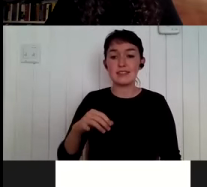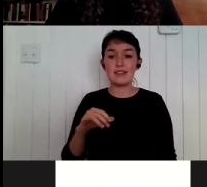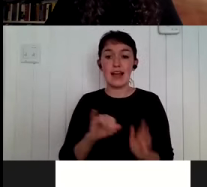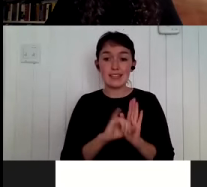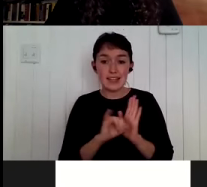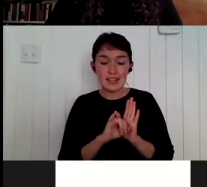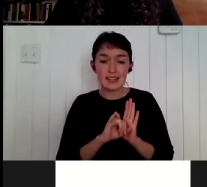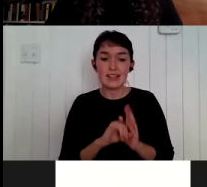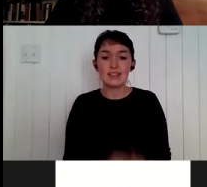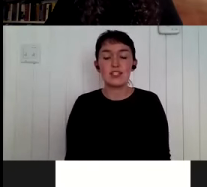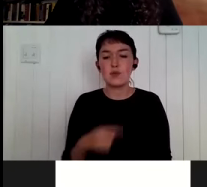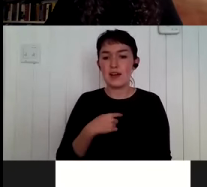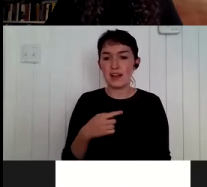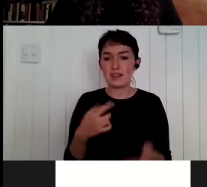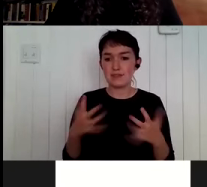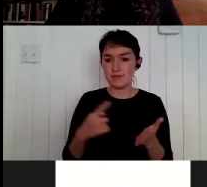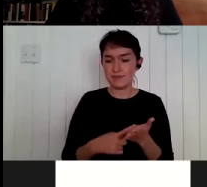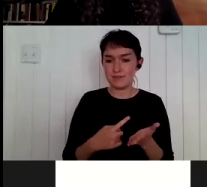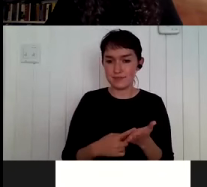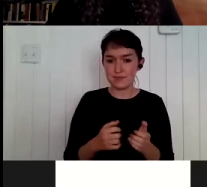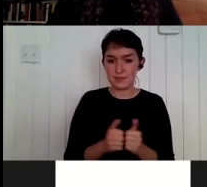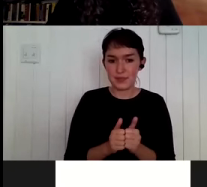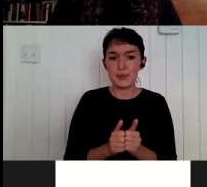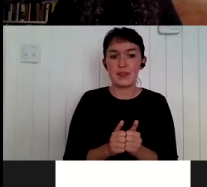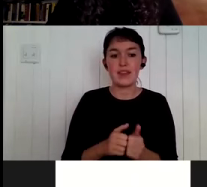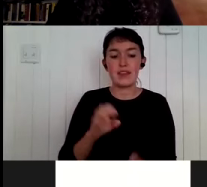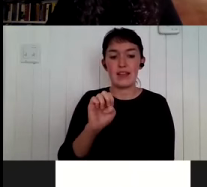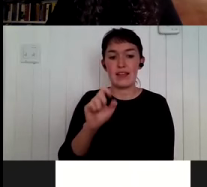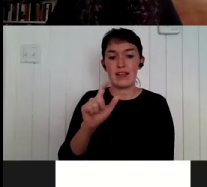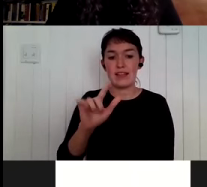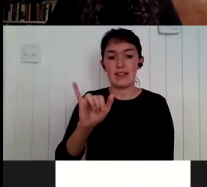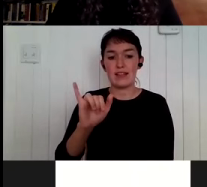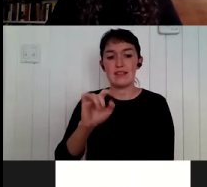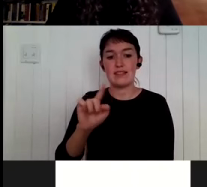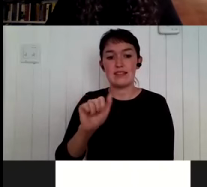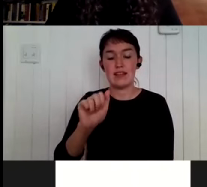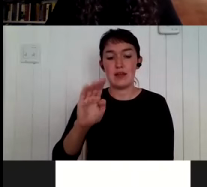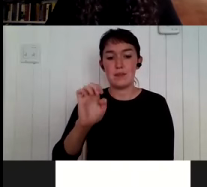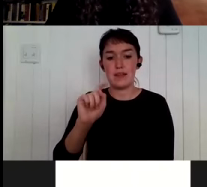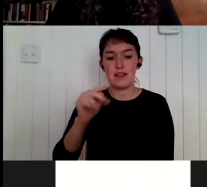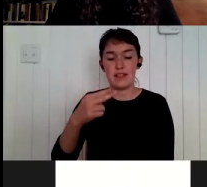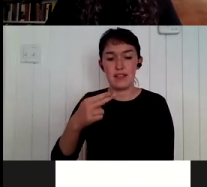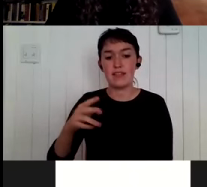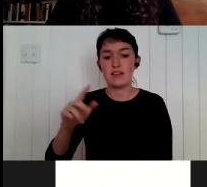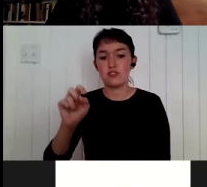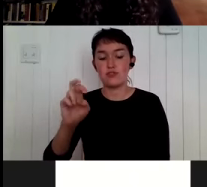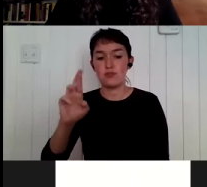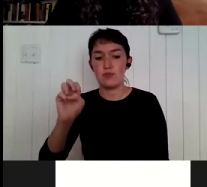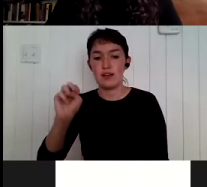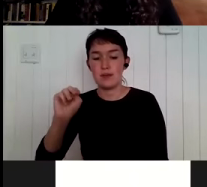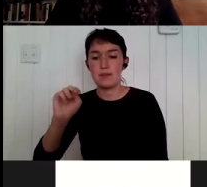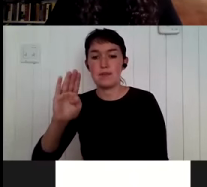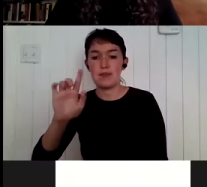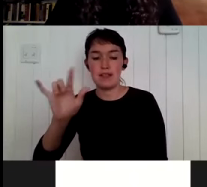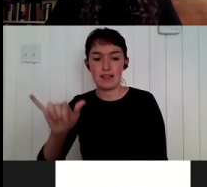has a wonderful blog, Scribbling with Spirit, about her path through trauma recovery. And she's basically blogging